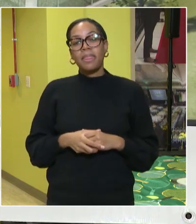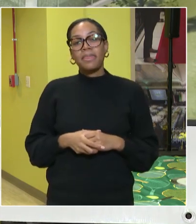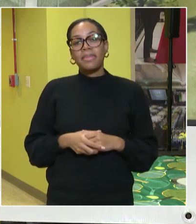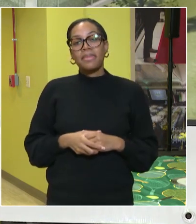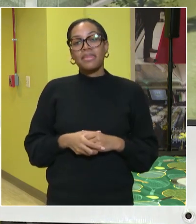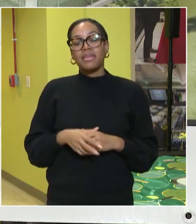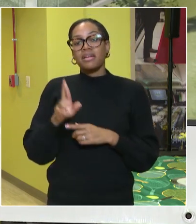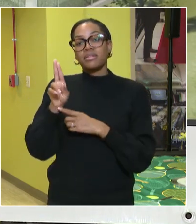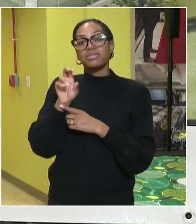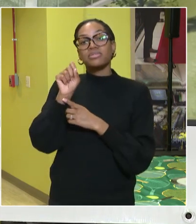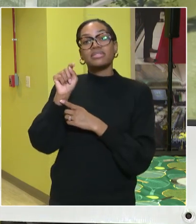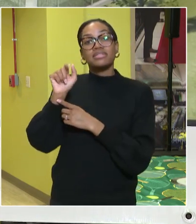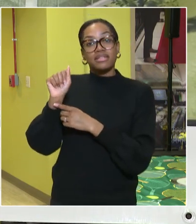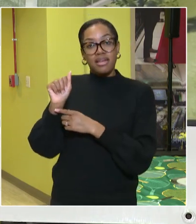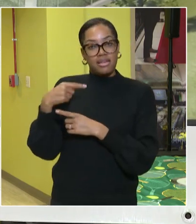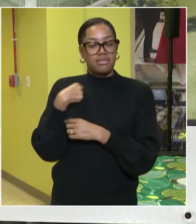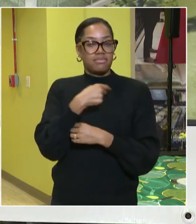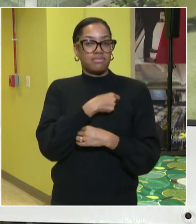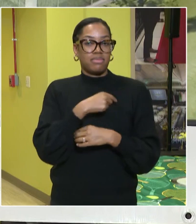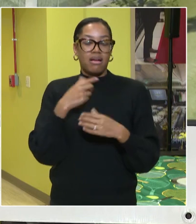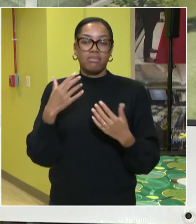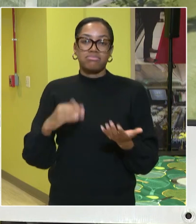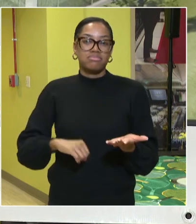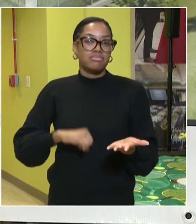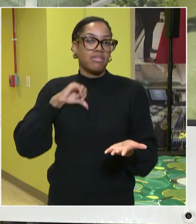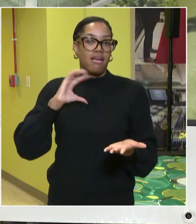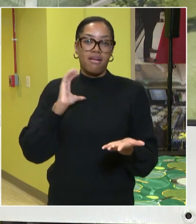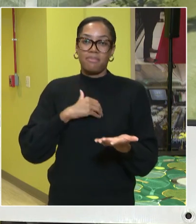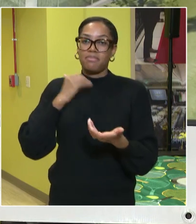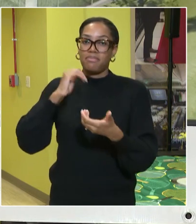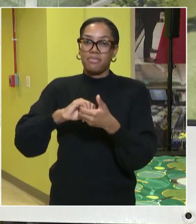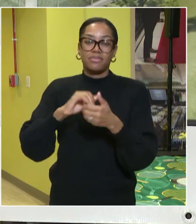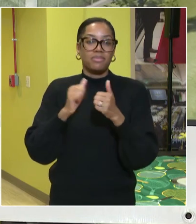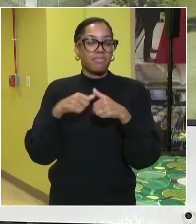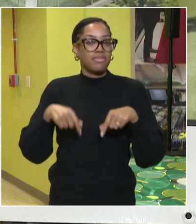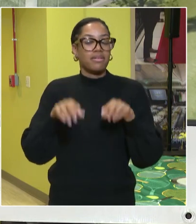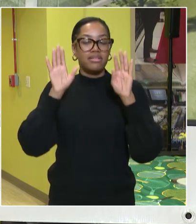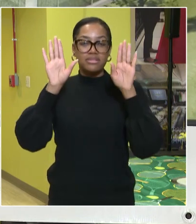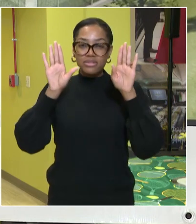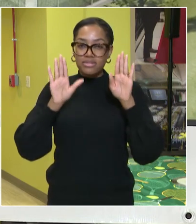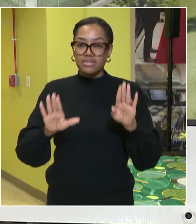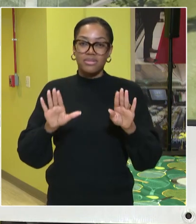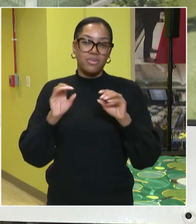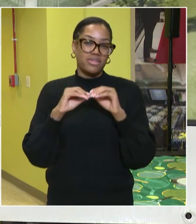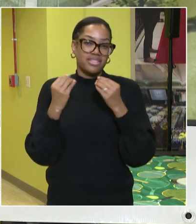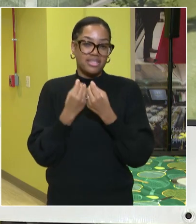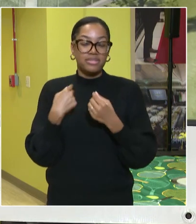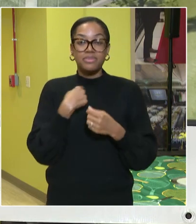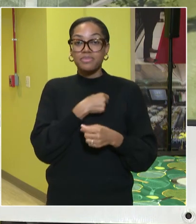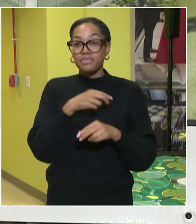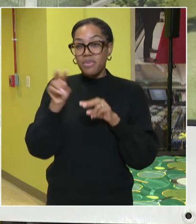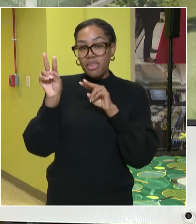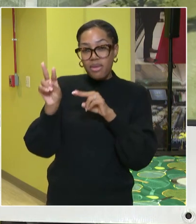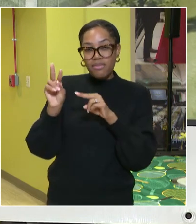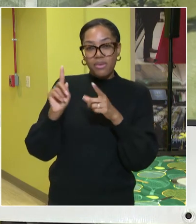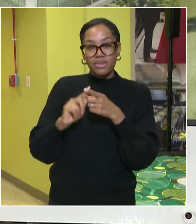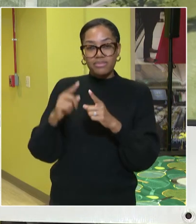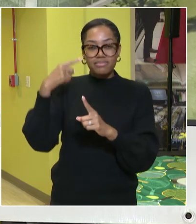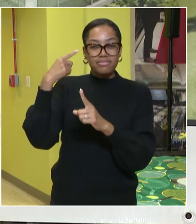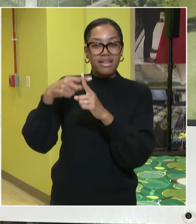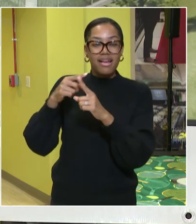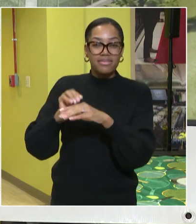At the USTA, we are extremely proud of our partnership with this outstanding organization and look forward to the positive impact